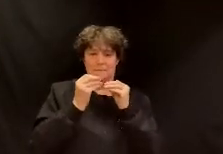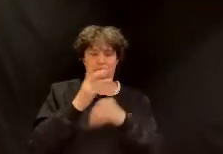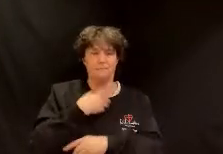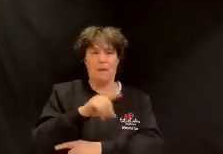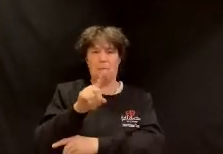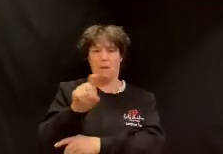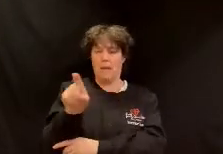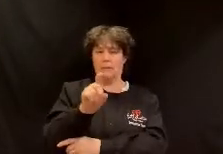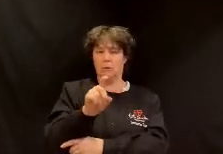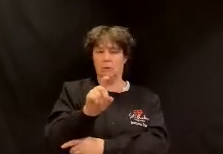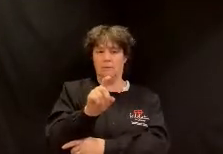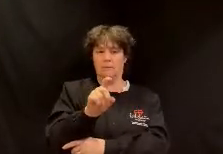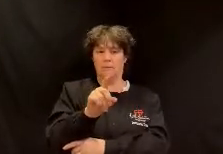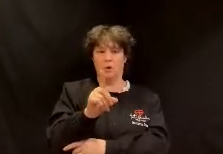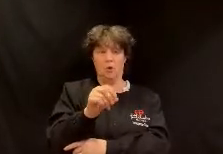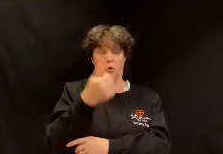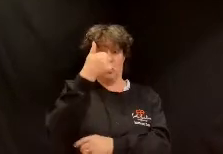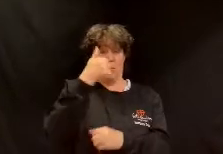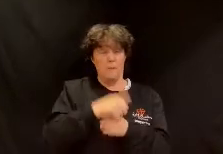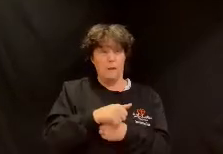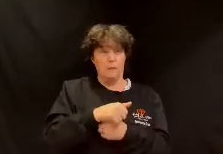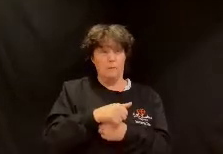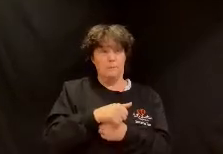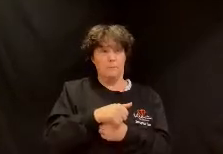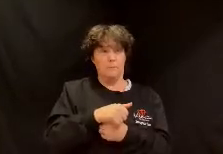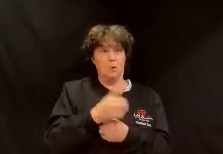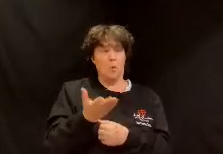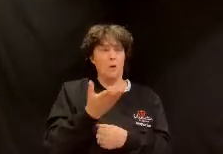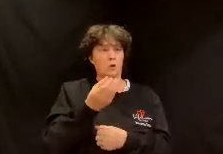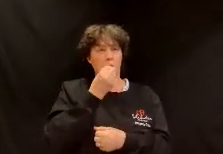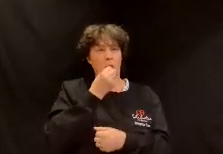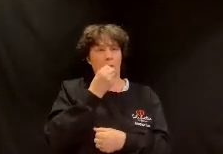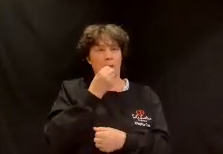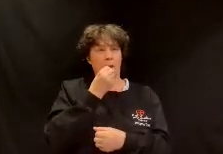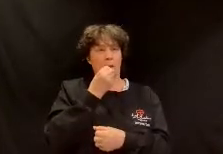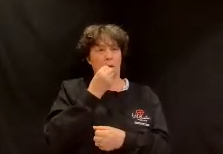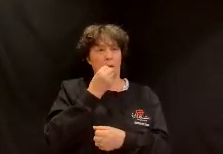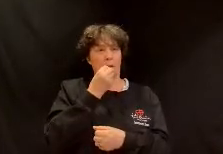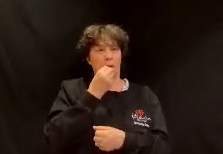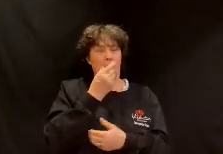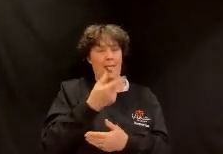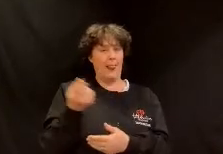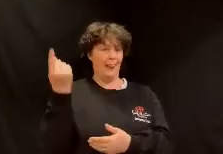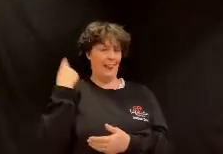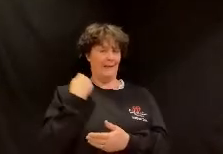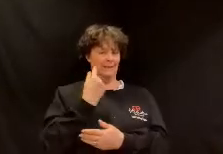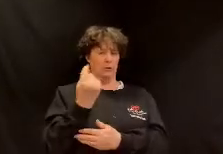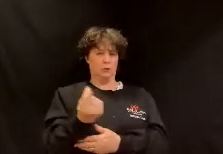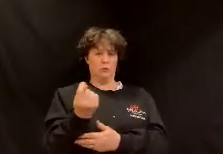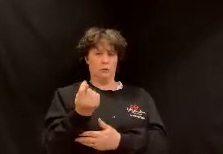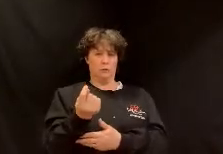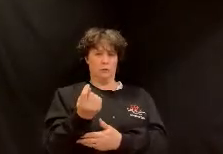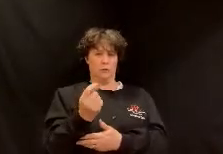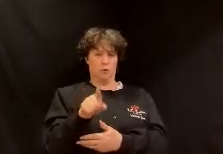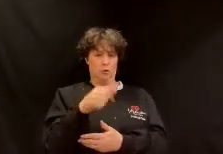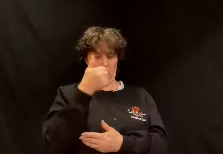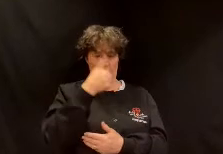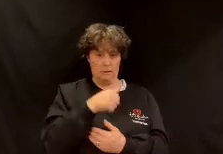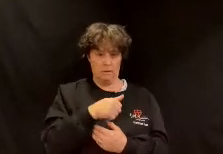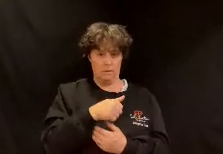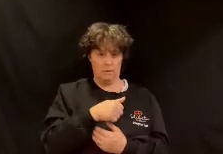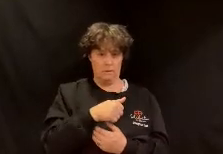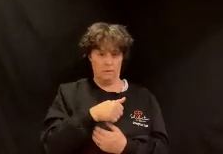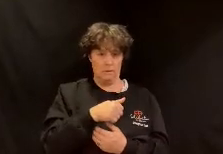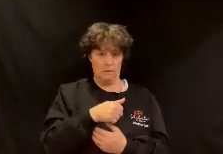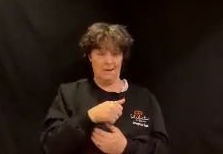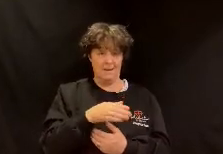question. Do you remember what you read? Do you remember what you ate last Tuesday? Now, maybe it was that